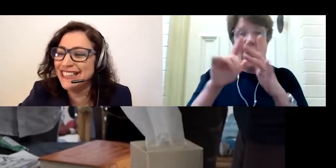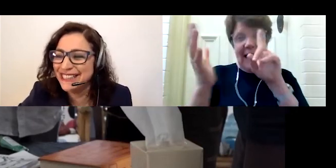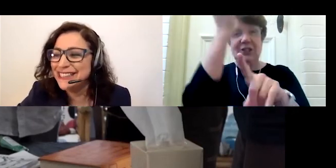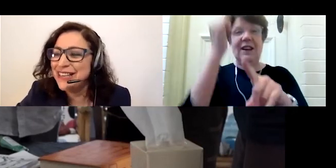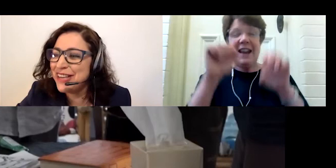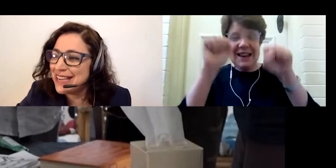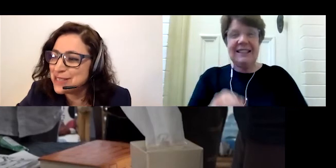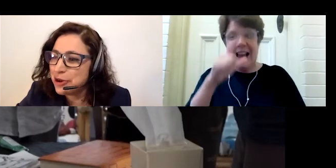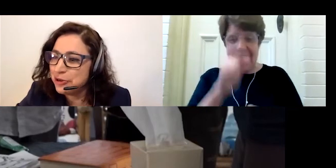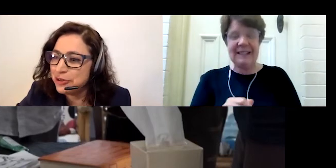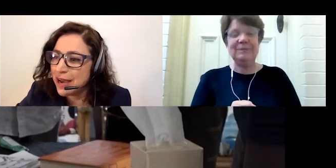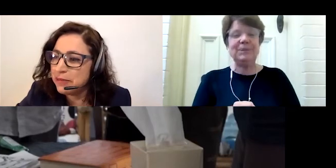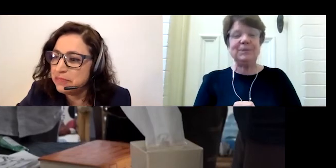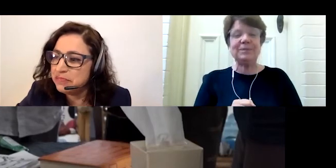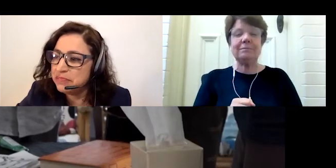Okay. Okay,